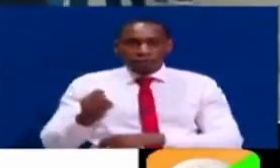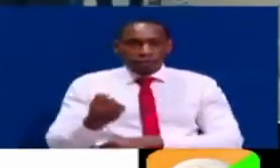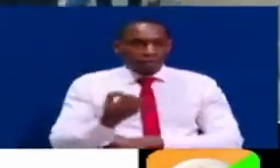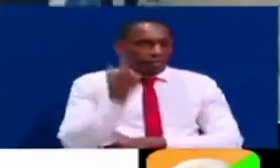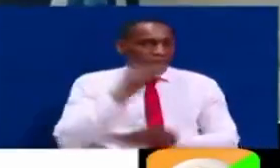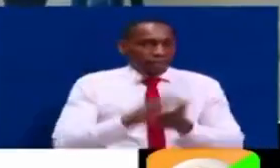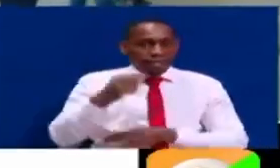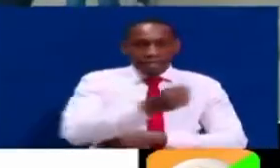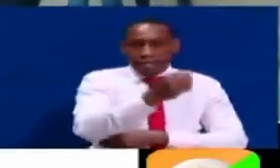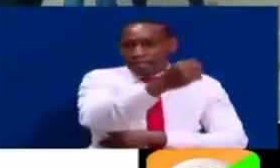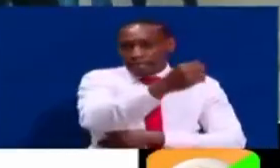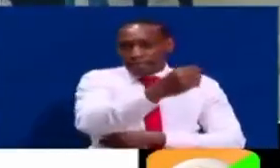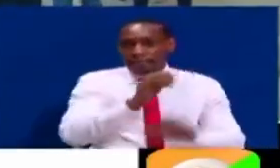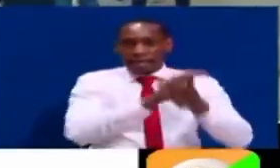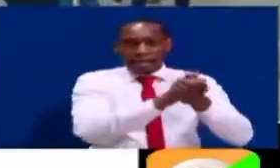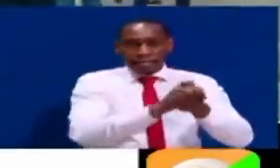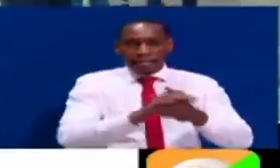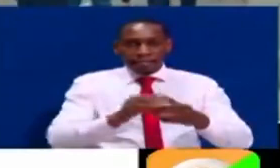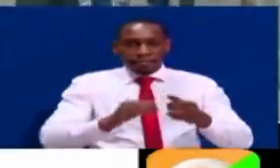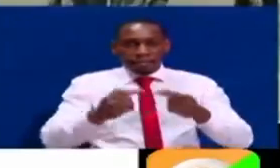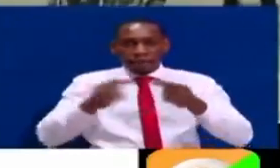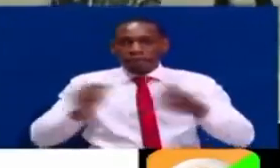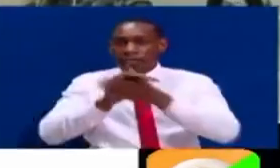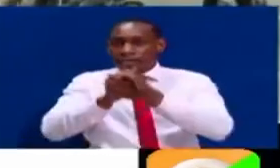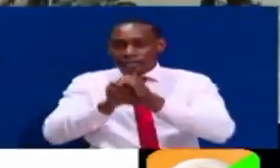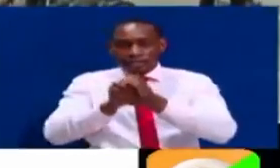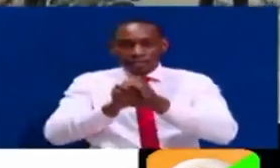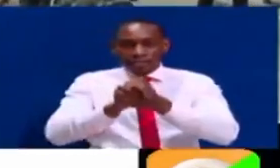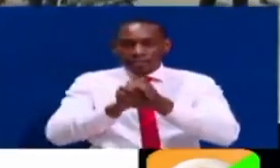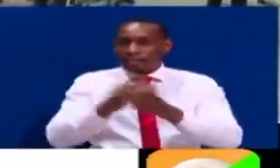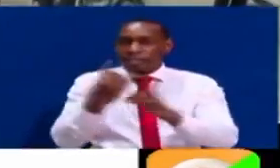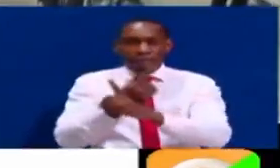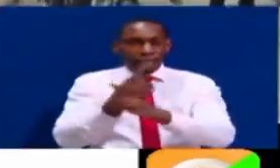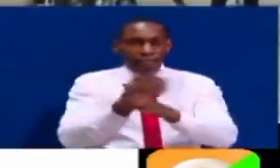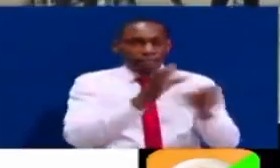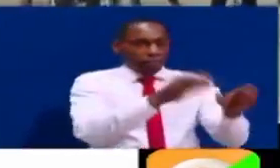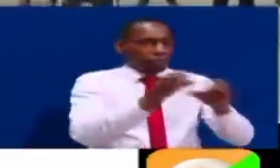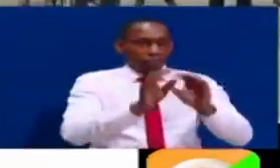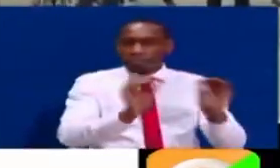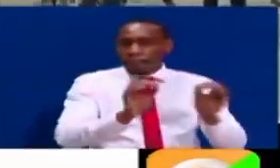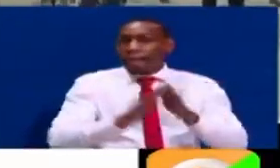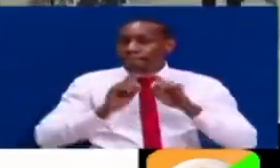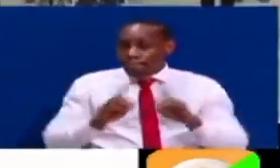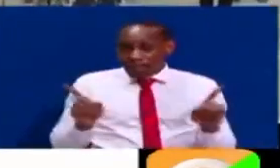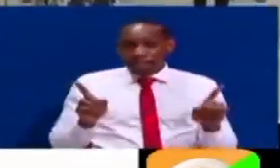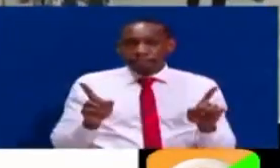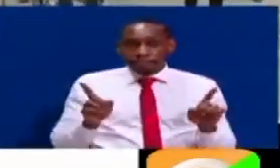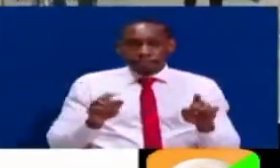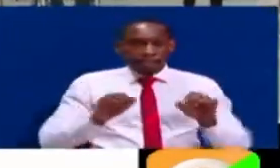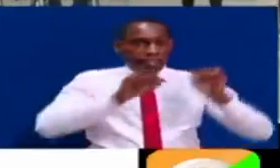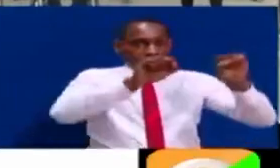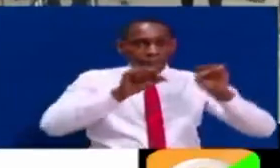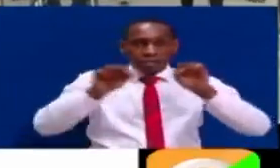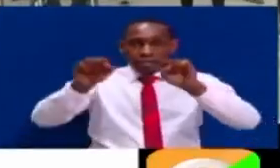or tangatanga, pro-handshake or anti-handshake, and so far and so on and so forth. Yet, their supporters